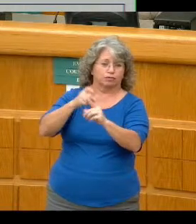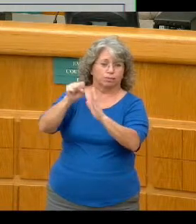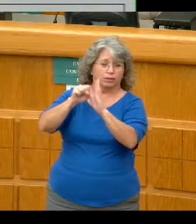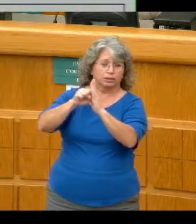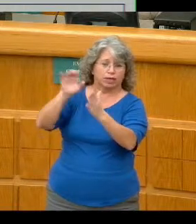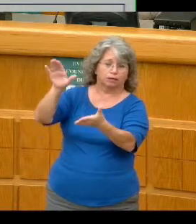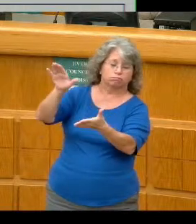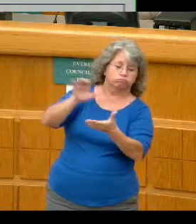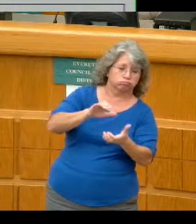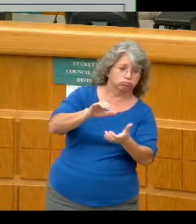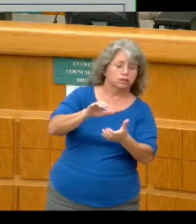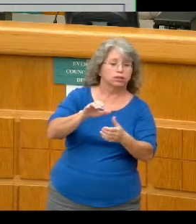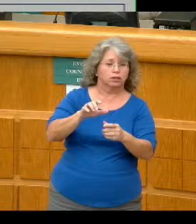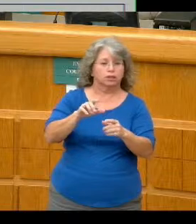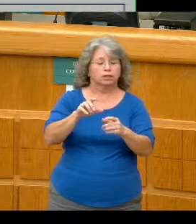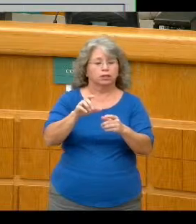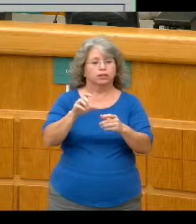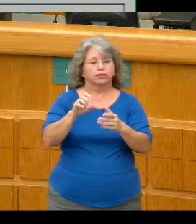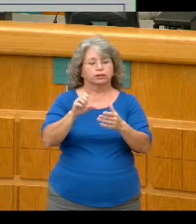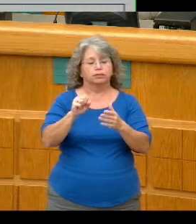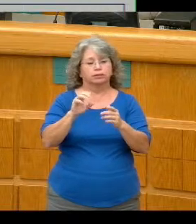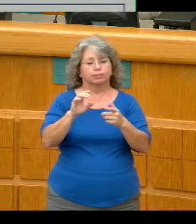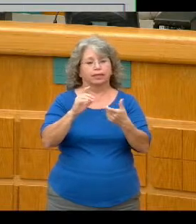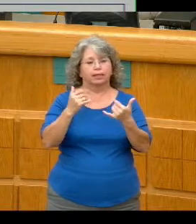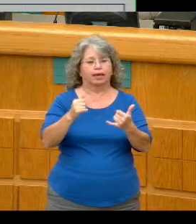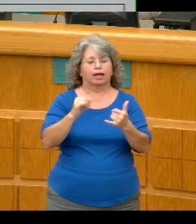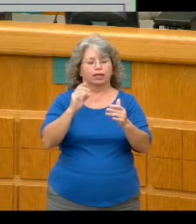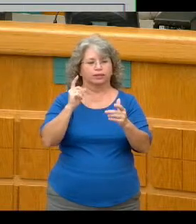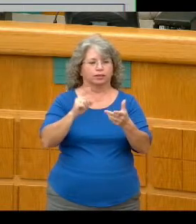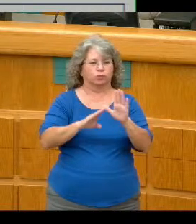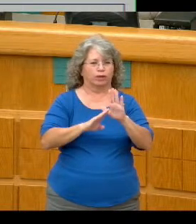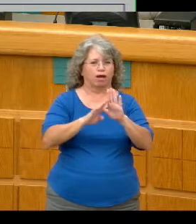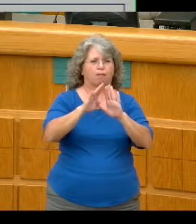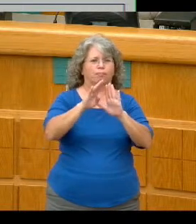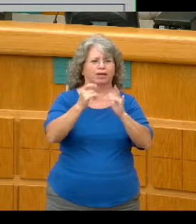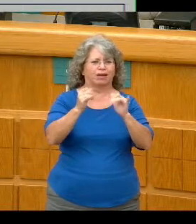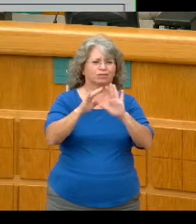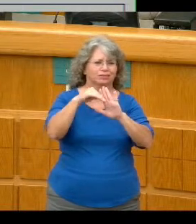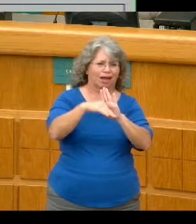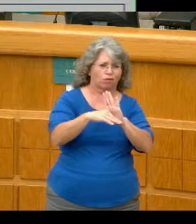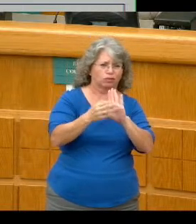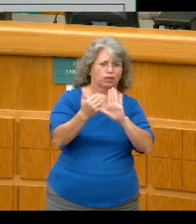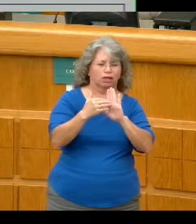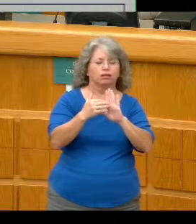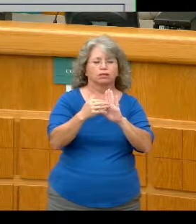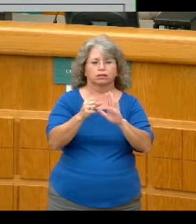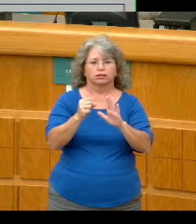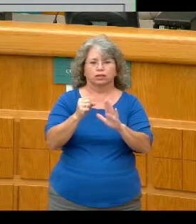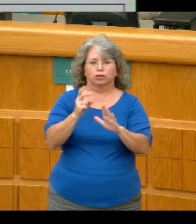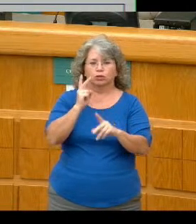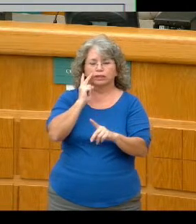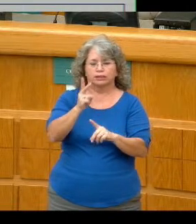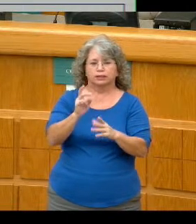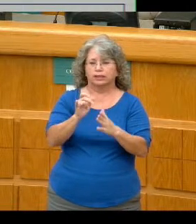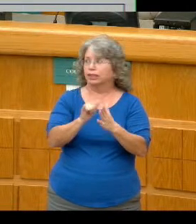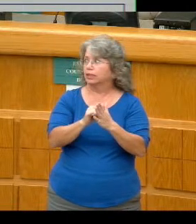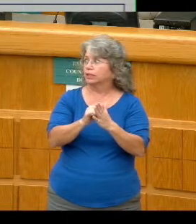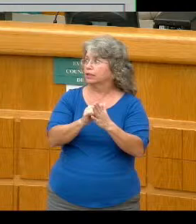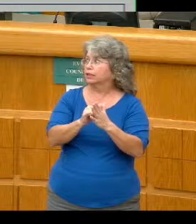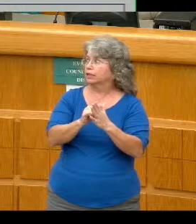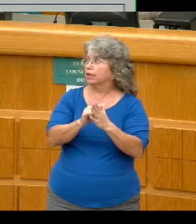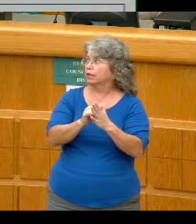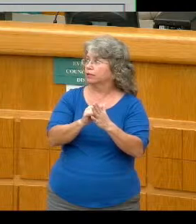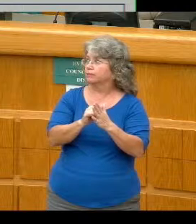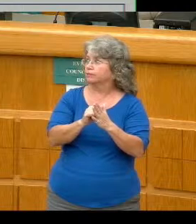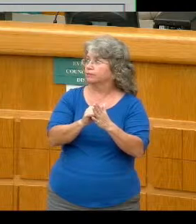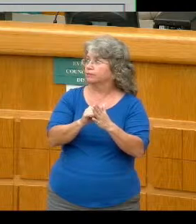of going up. It's come back down again, so we're confirming that there was a data dump. So now you see it over there on the left-hand side of the screen.